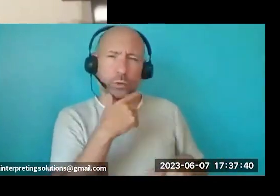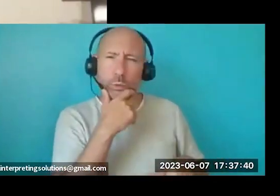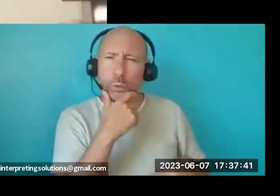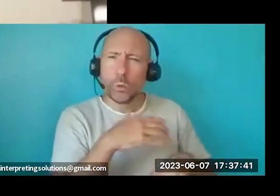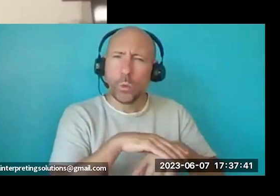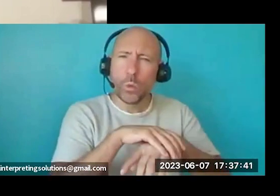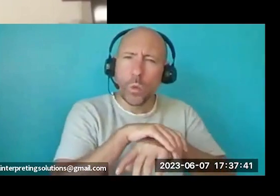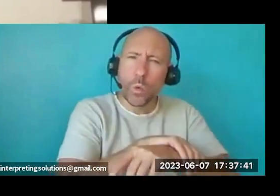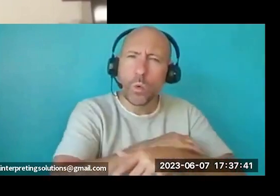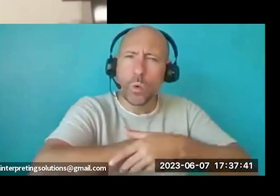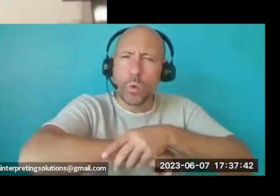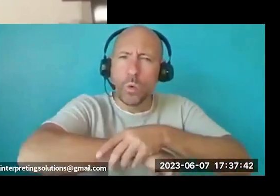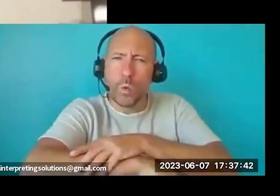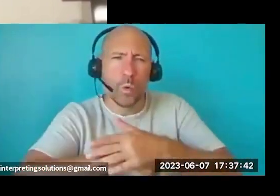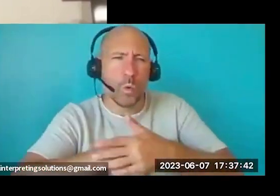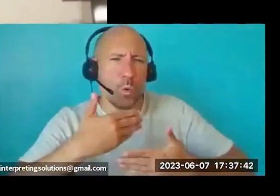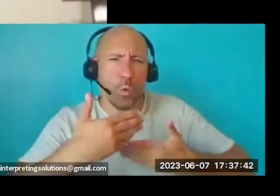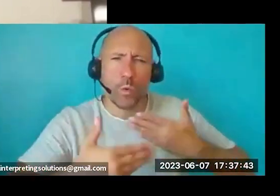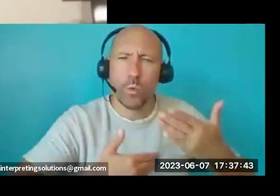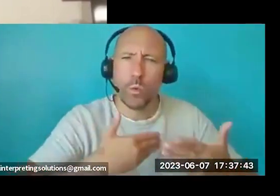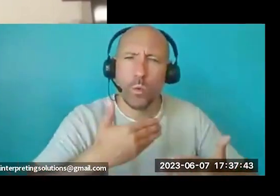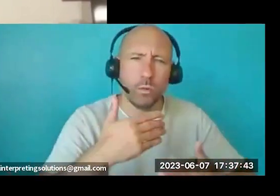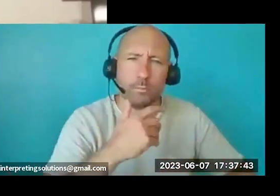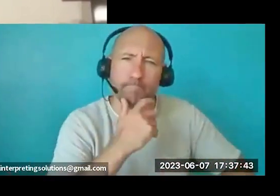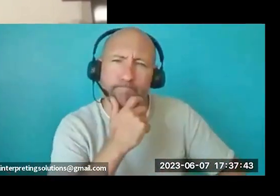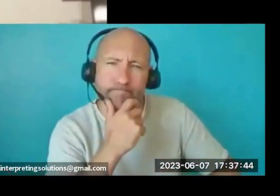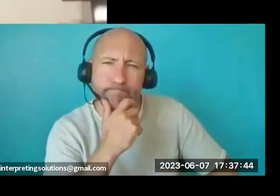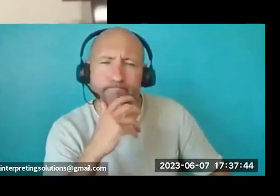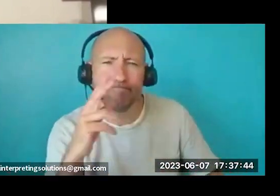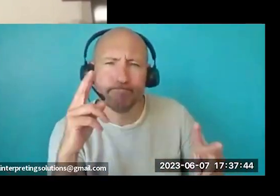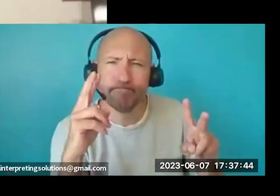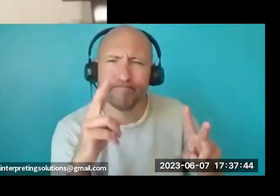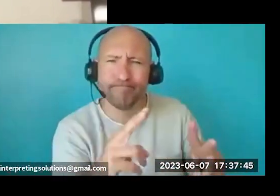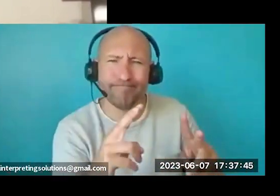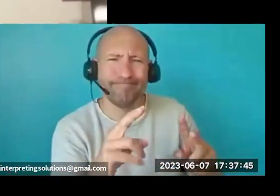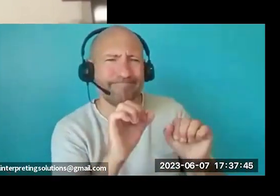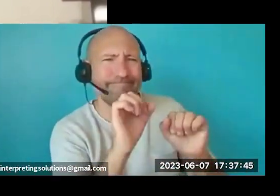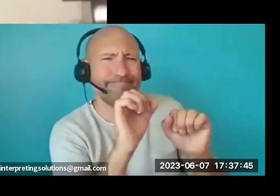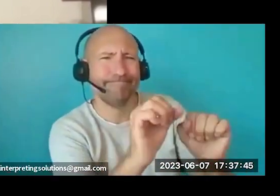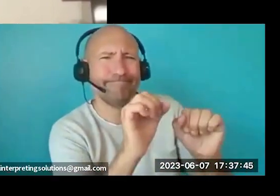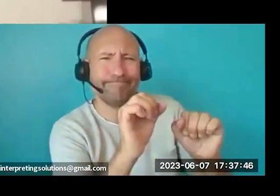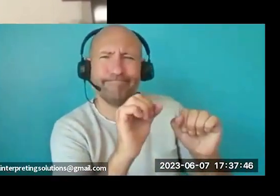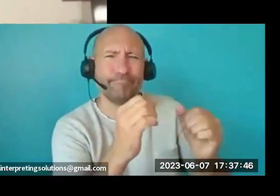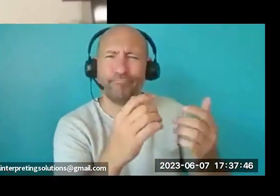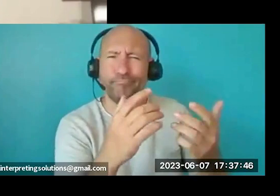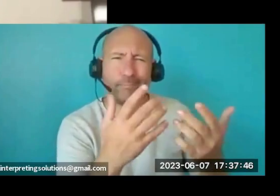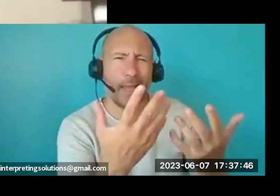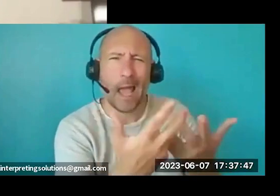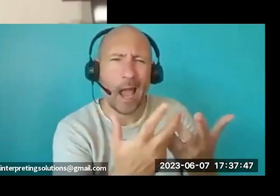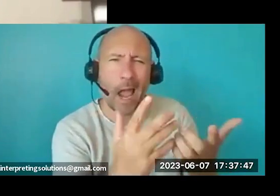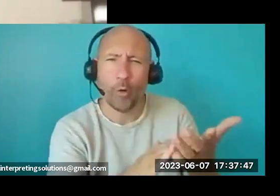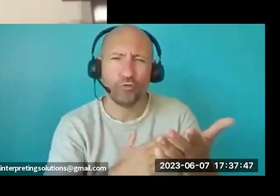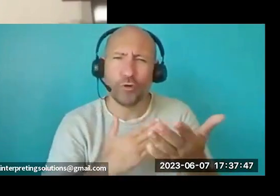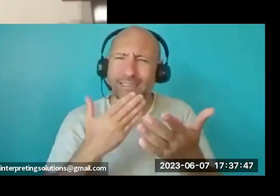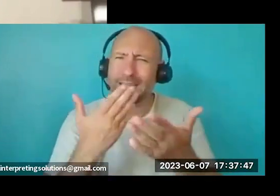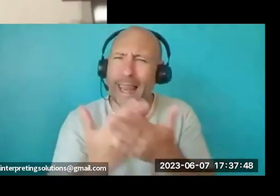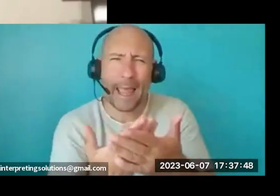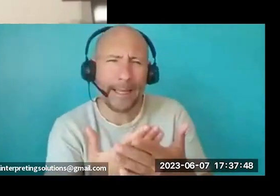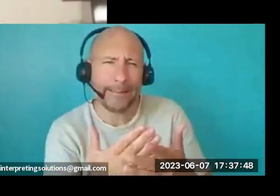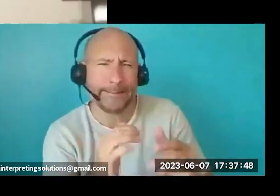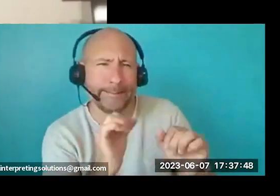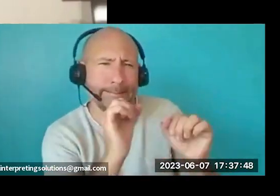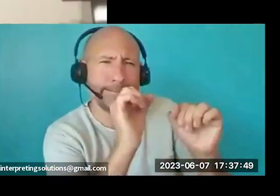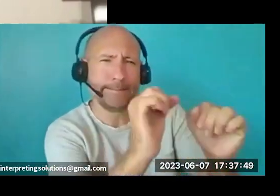We address all the issues that relate to the translation of what